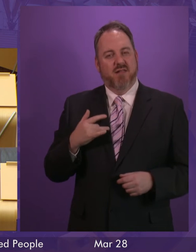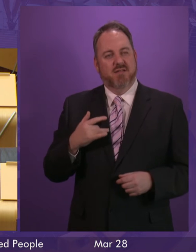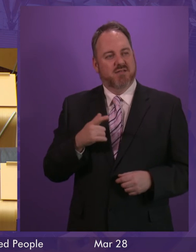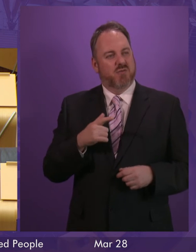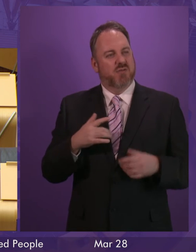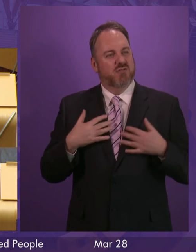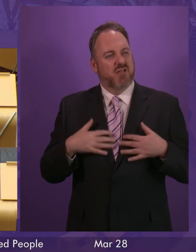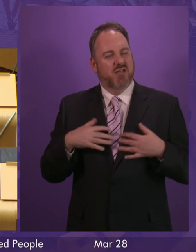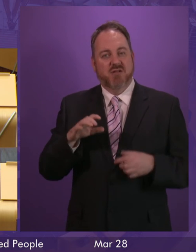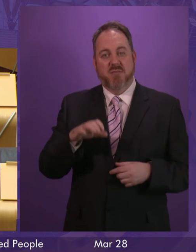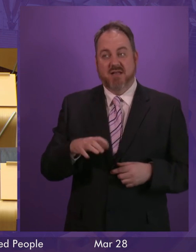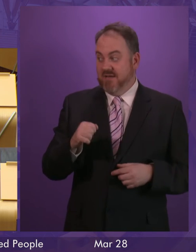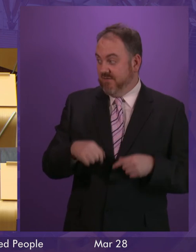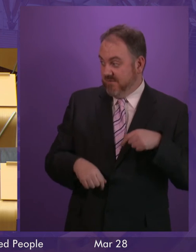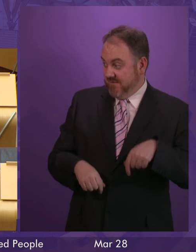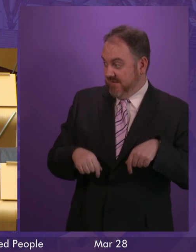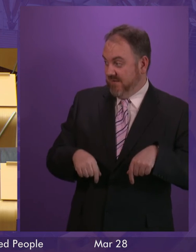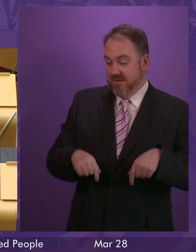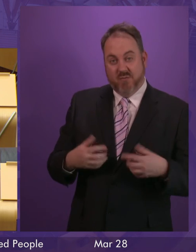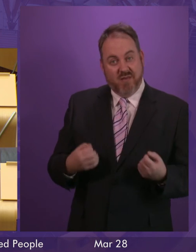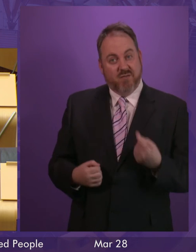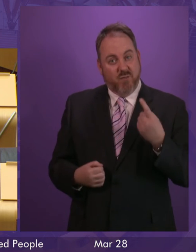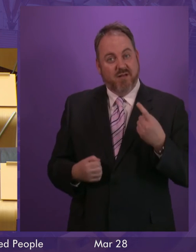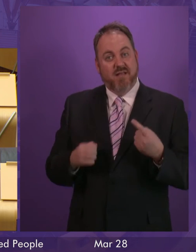is located in the garden lobby of the parliament.